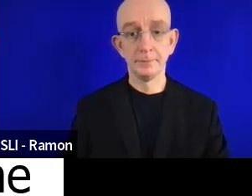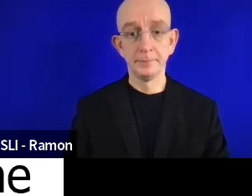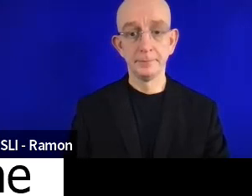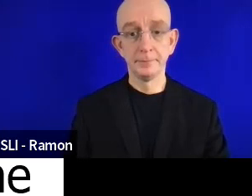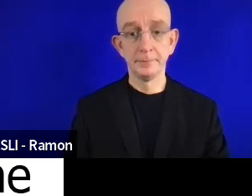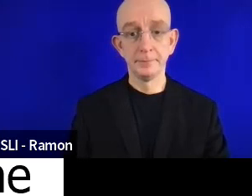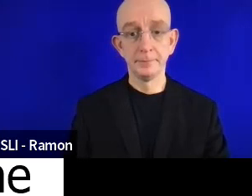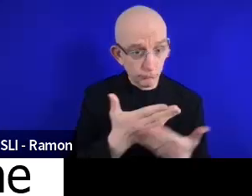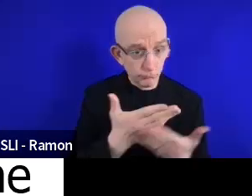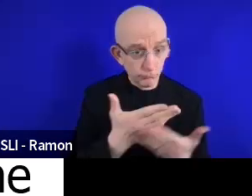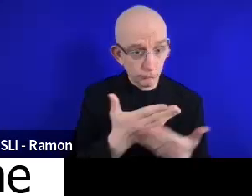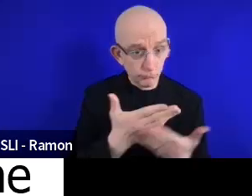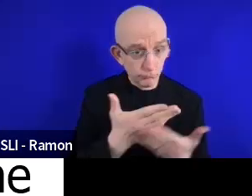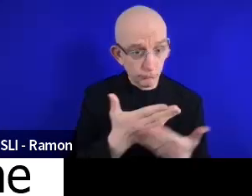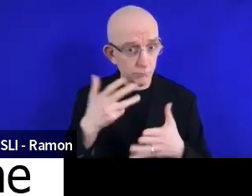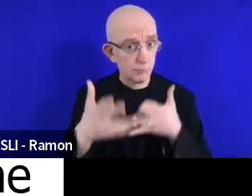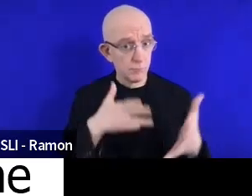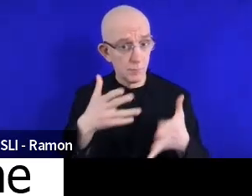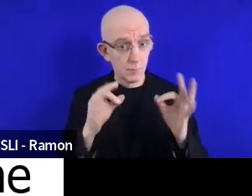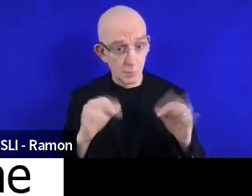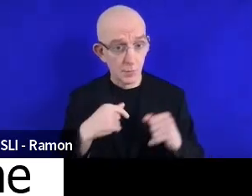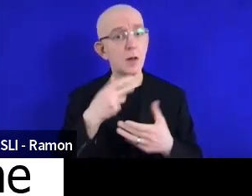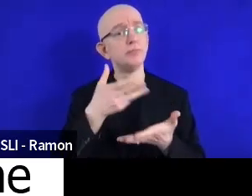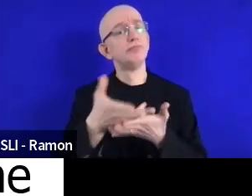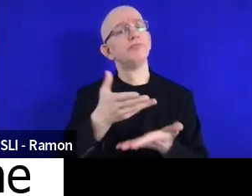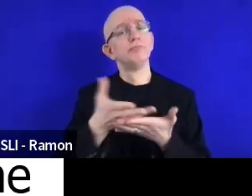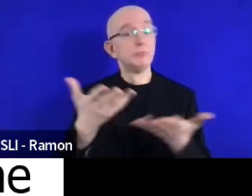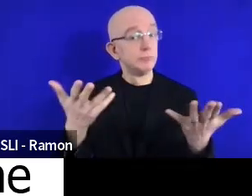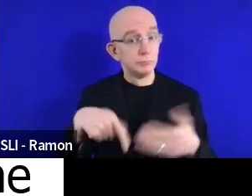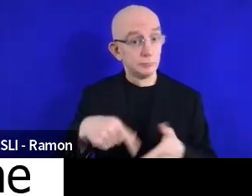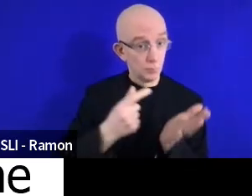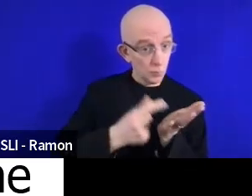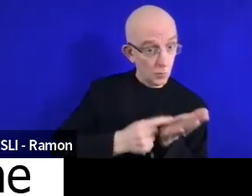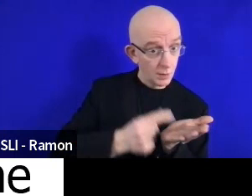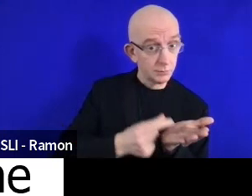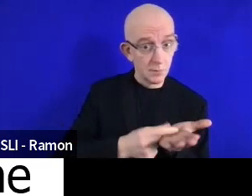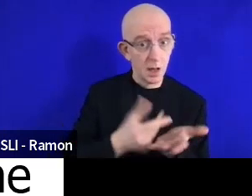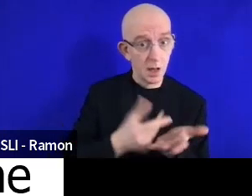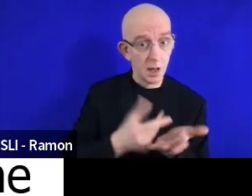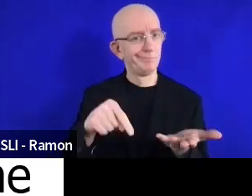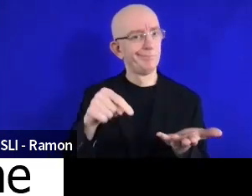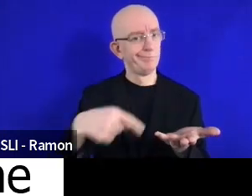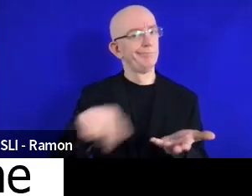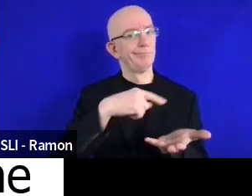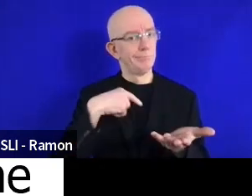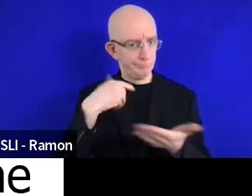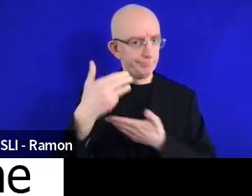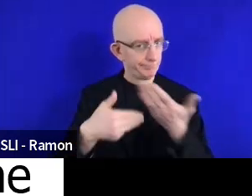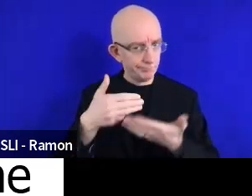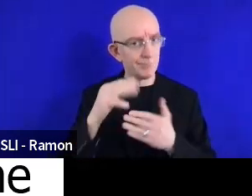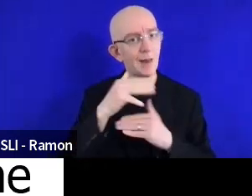of Uganda, through the Ministry of Gender, in partnership with the UK Department of International Development,